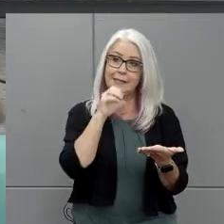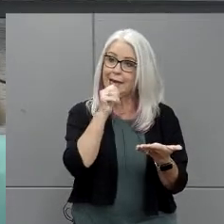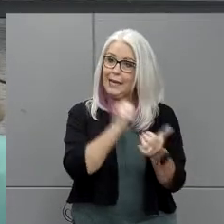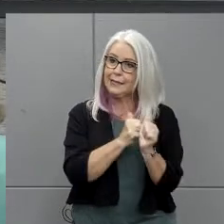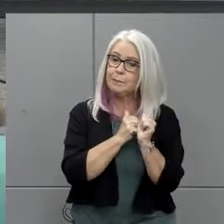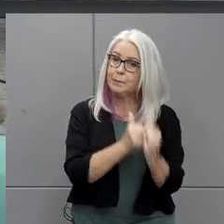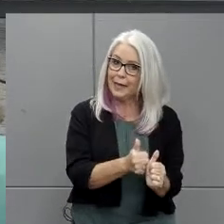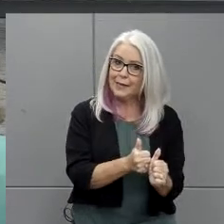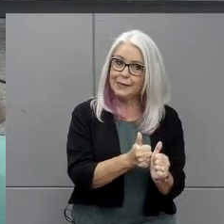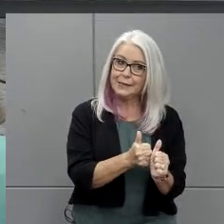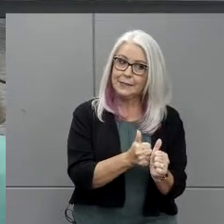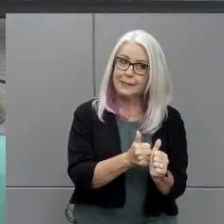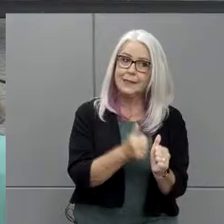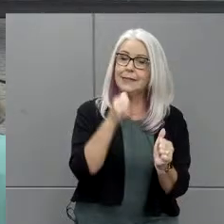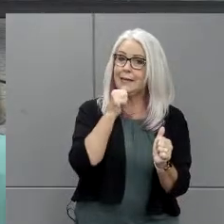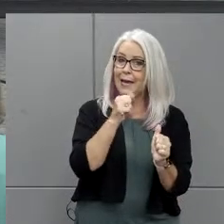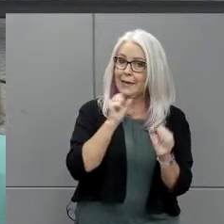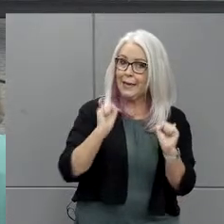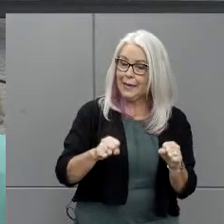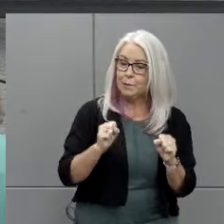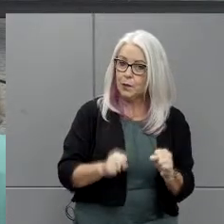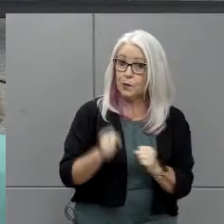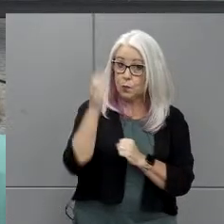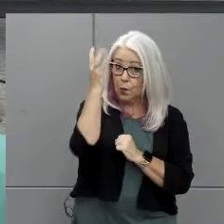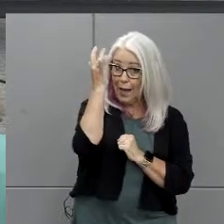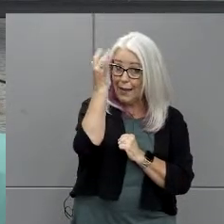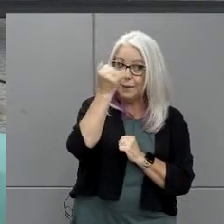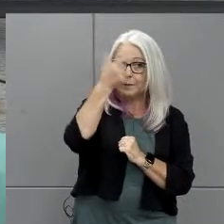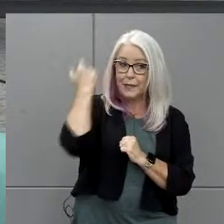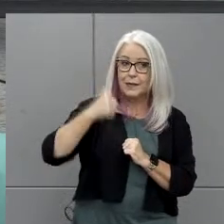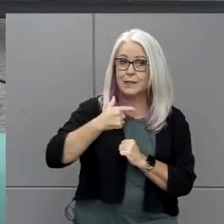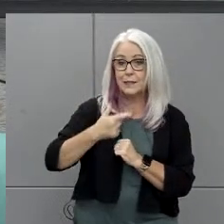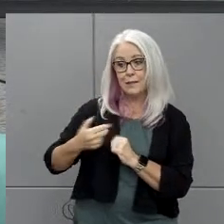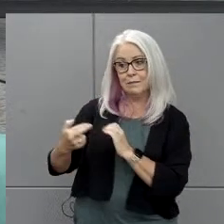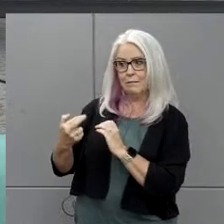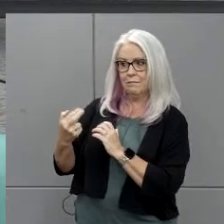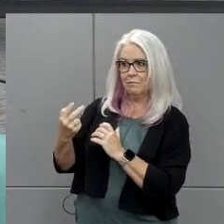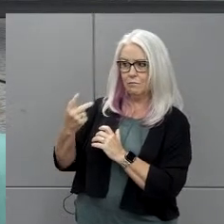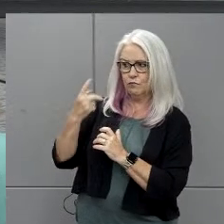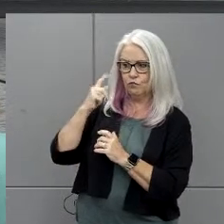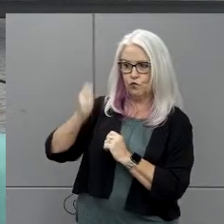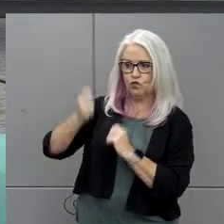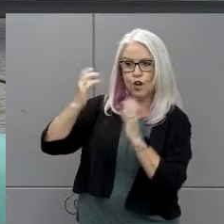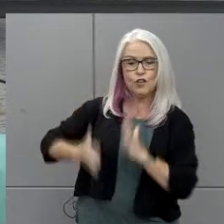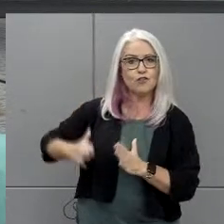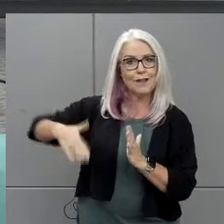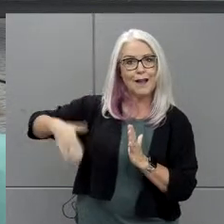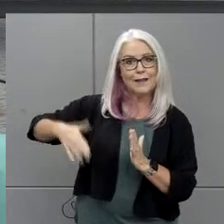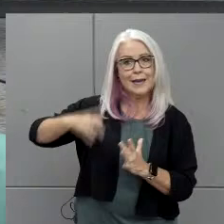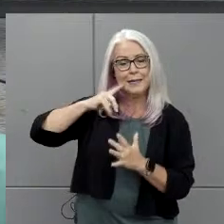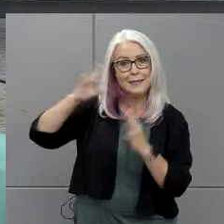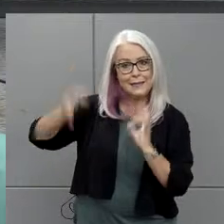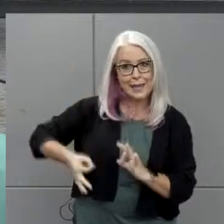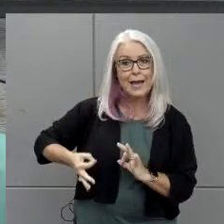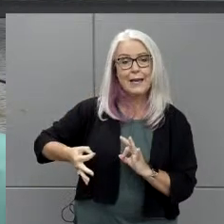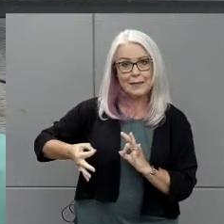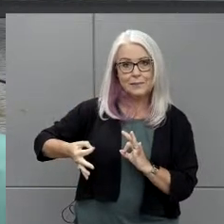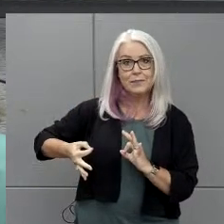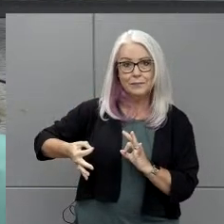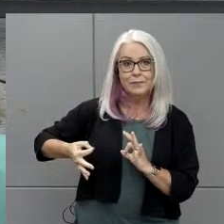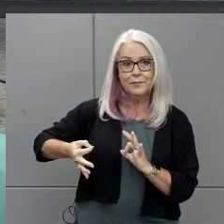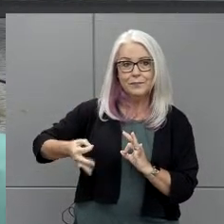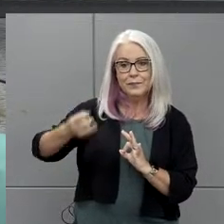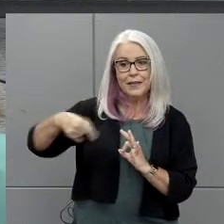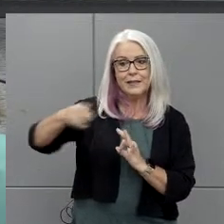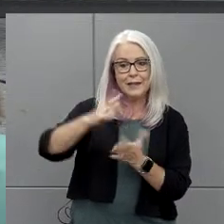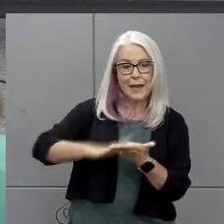non-compliant and she's not able to because of a ruling from a judge or from the settlement of a grievance, that the